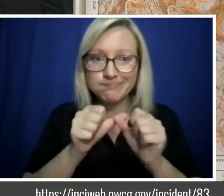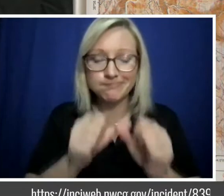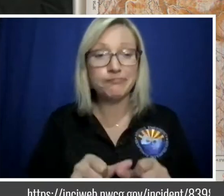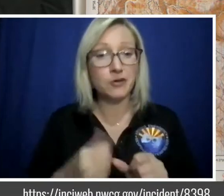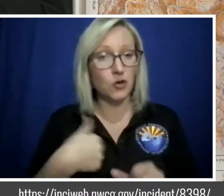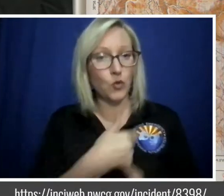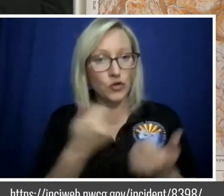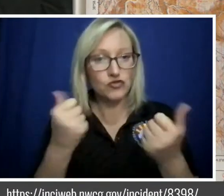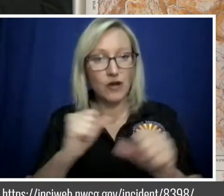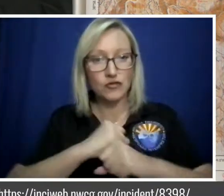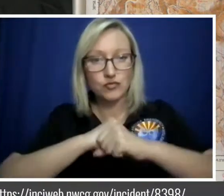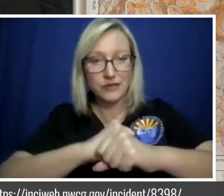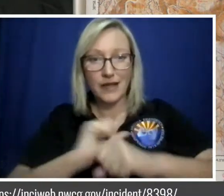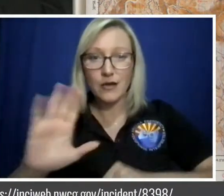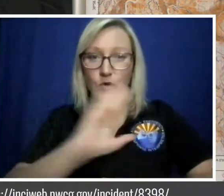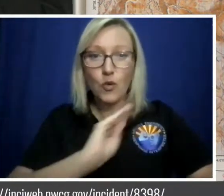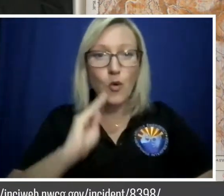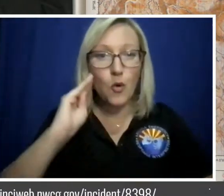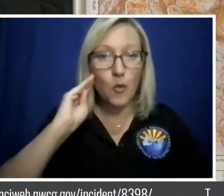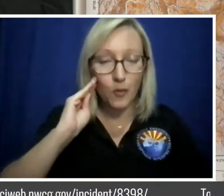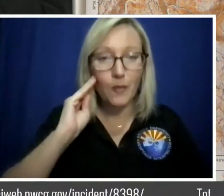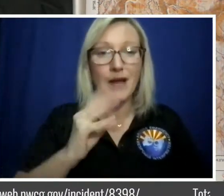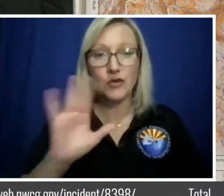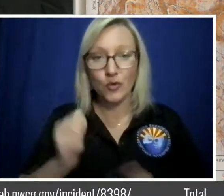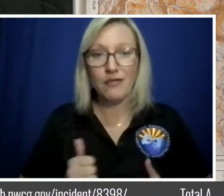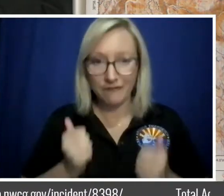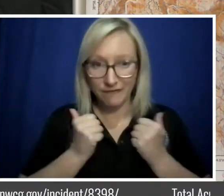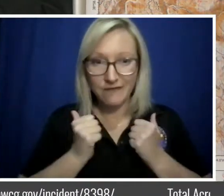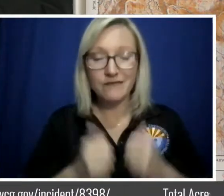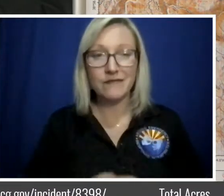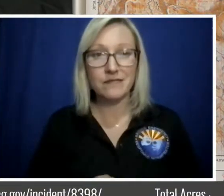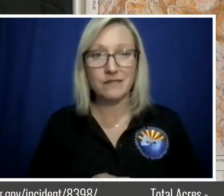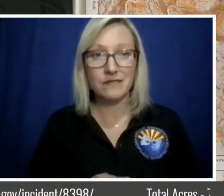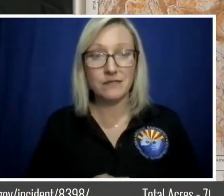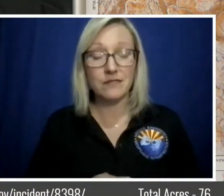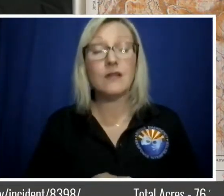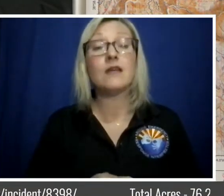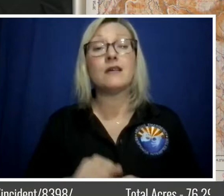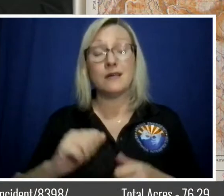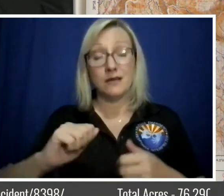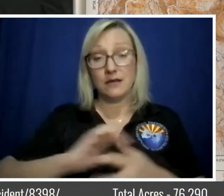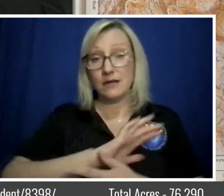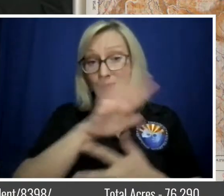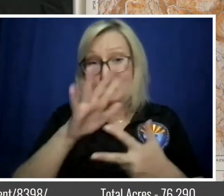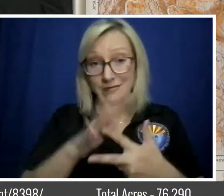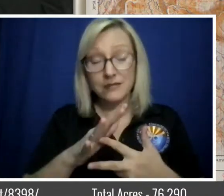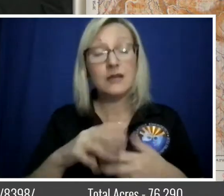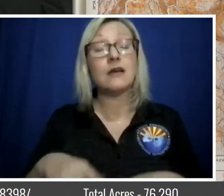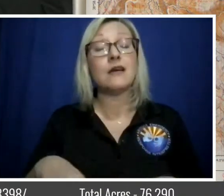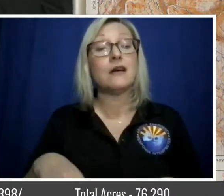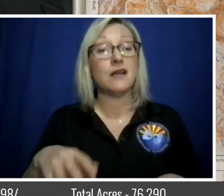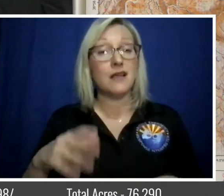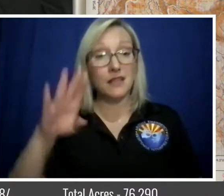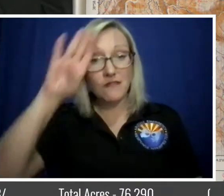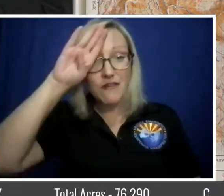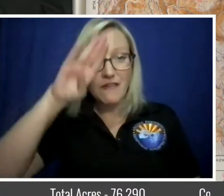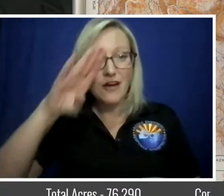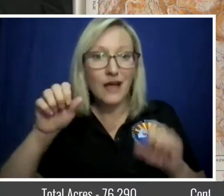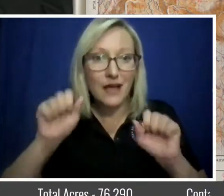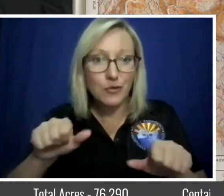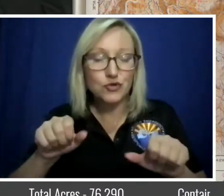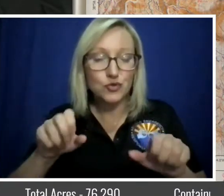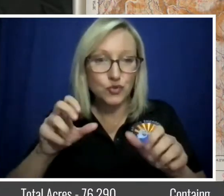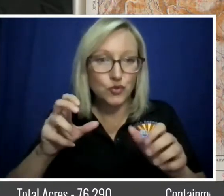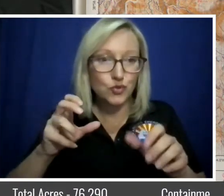your livelihoods. Secondly, today the firefighters were able to gain a lot of ground, as you heard. We look forward to the same in the